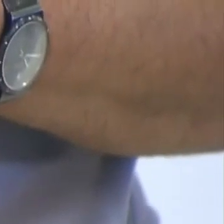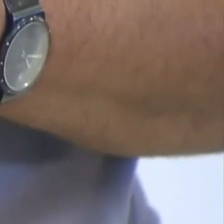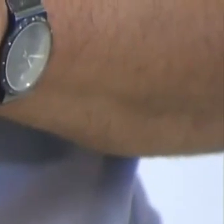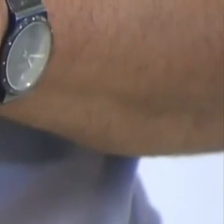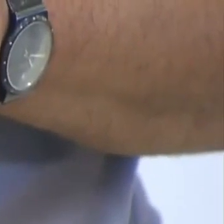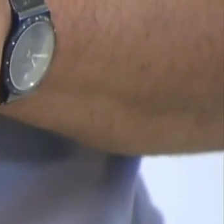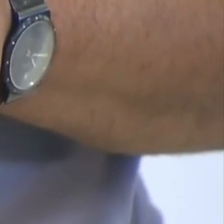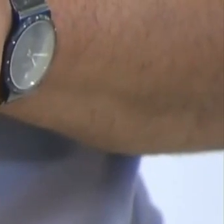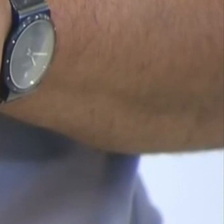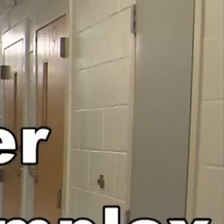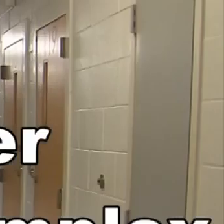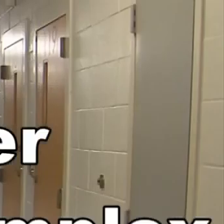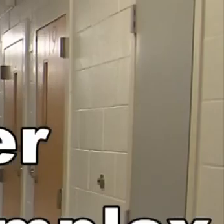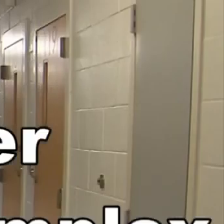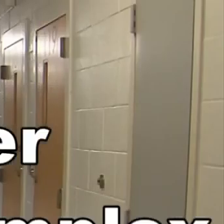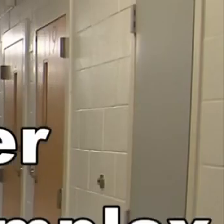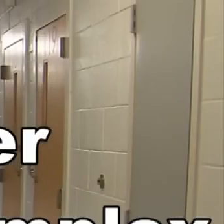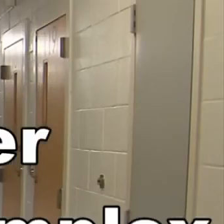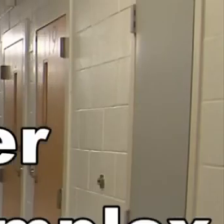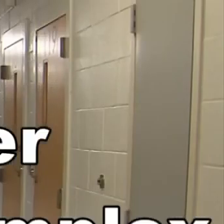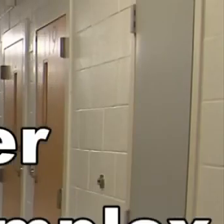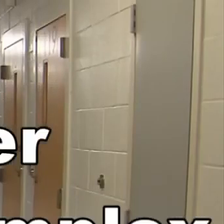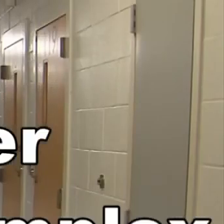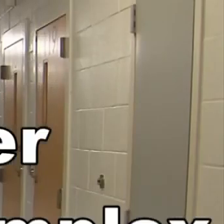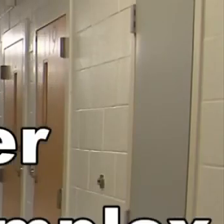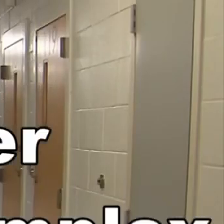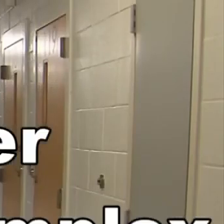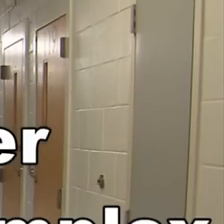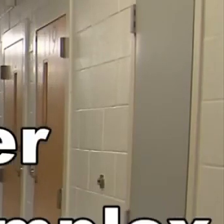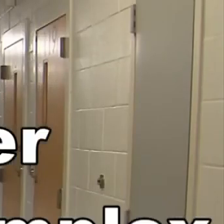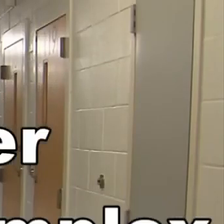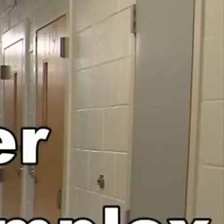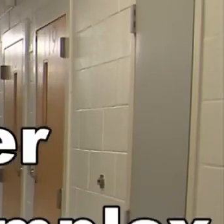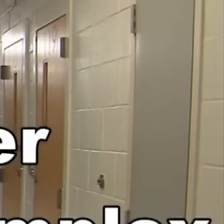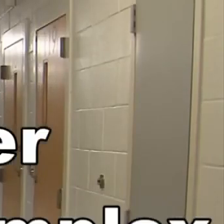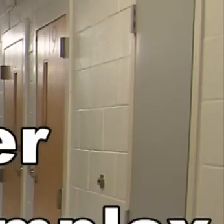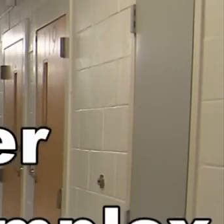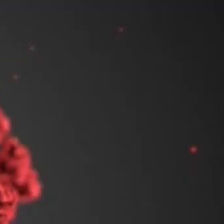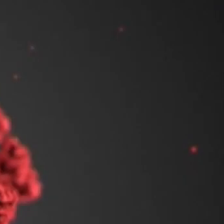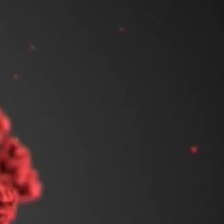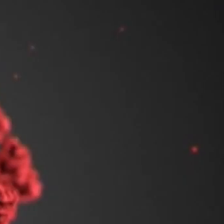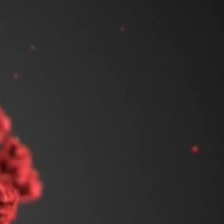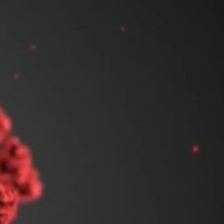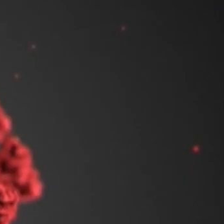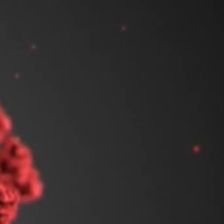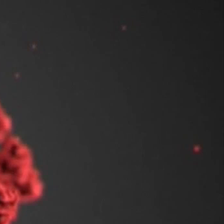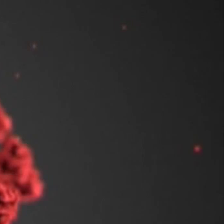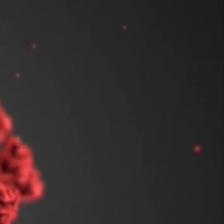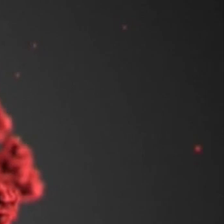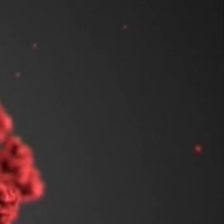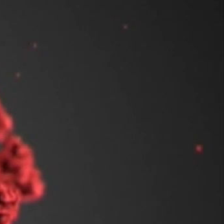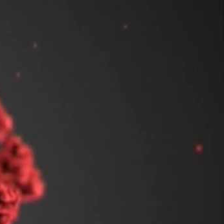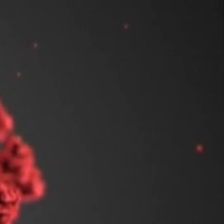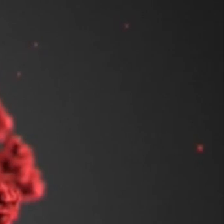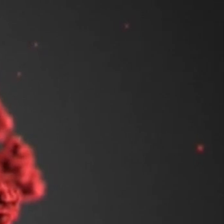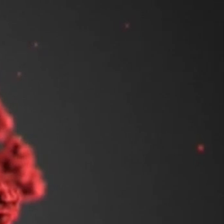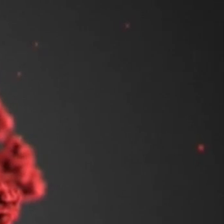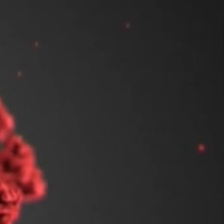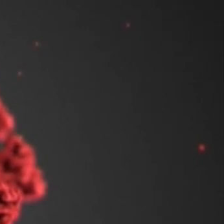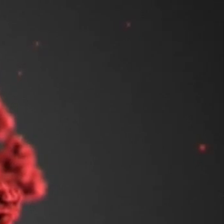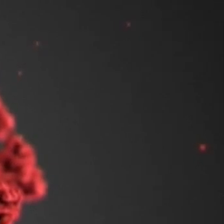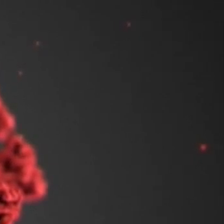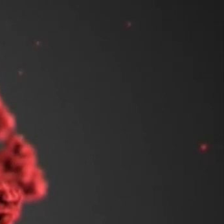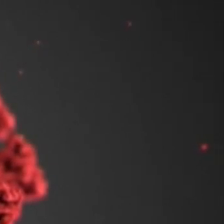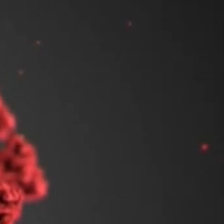more attention than others, Green River Correctional Complex, which has seen an outbreak of coronavirus. Two people have